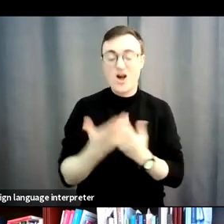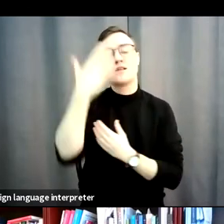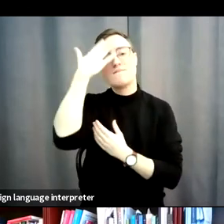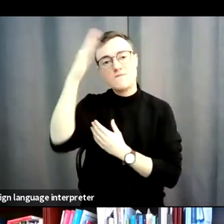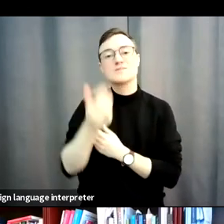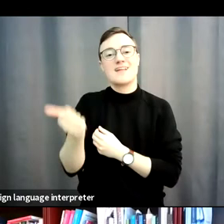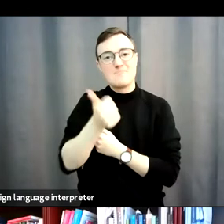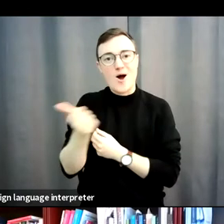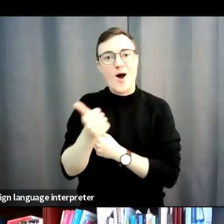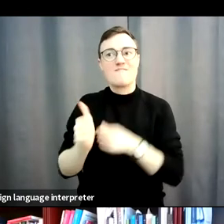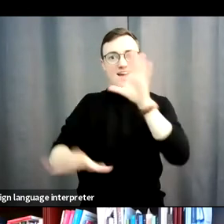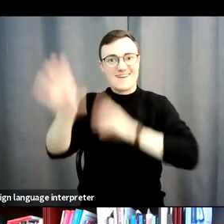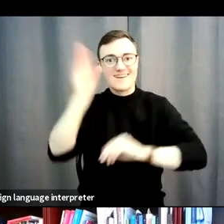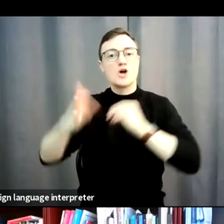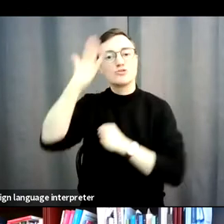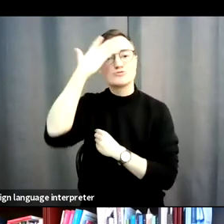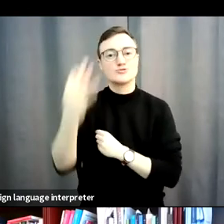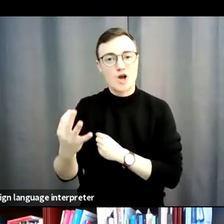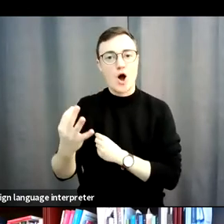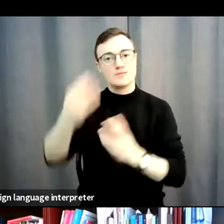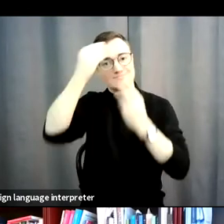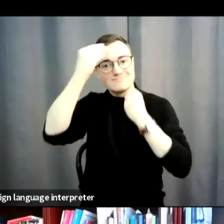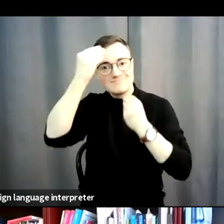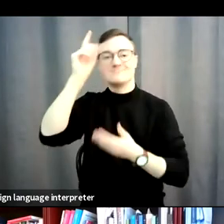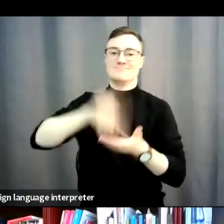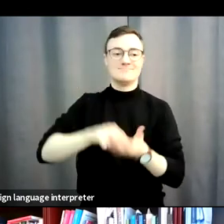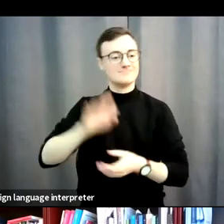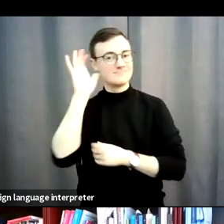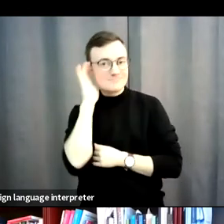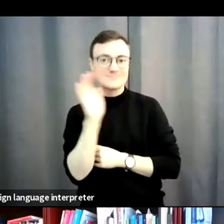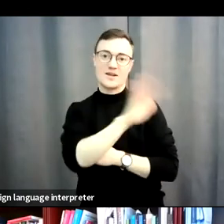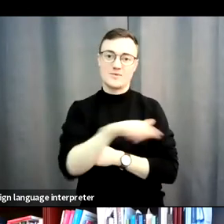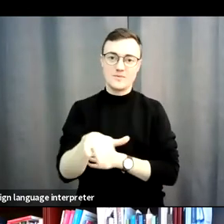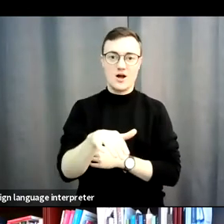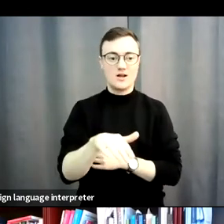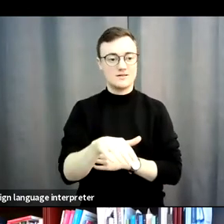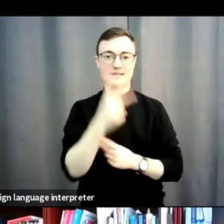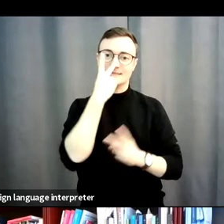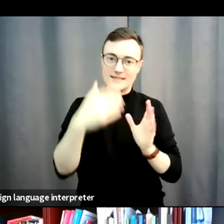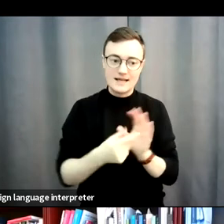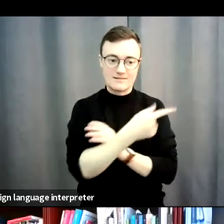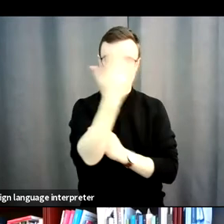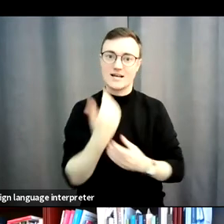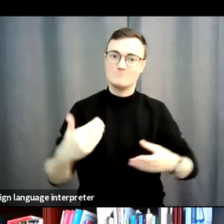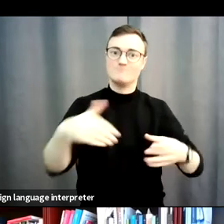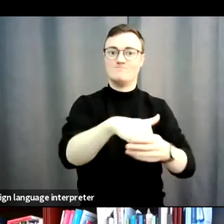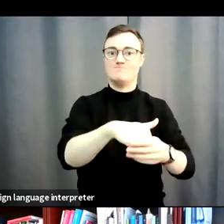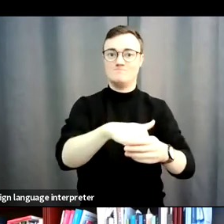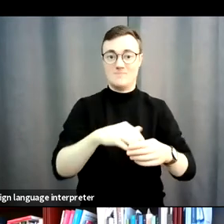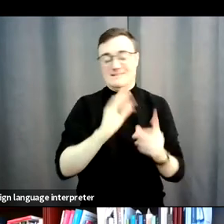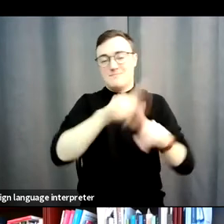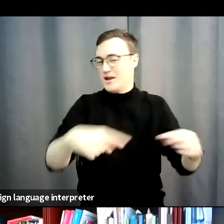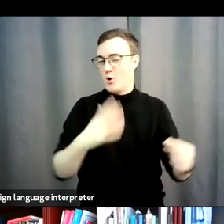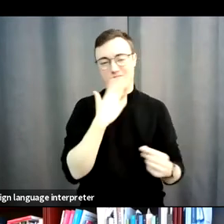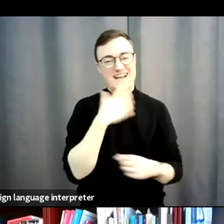disabilities. Adults need training in order to hear children and have them participate in a proper way, whatever child it is about. So you